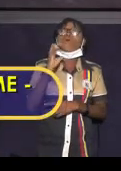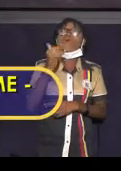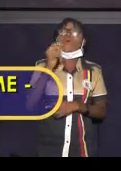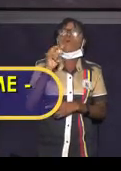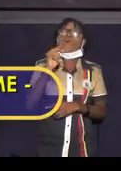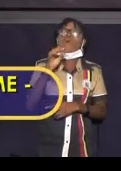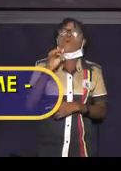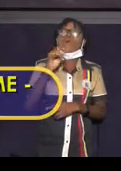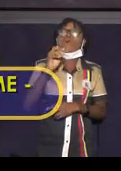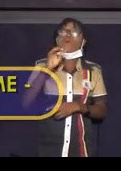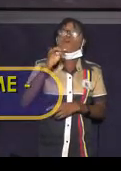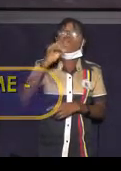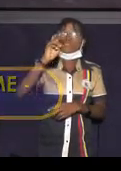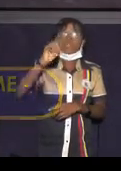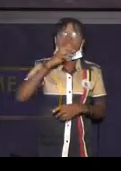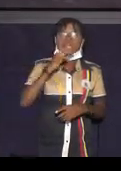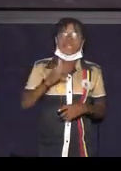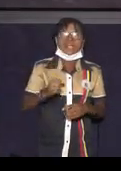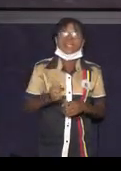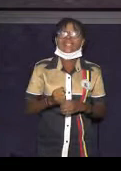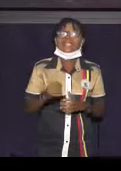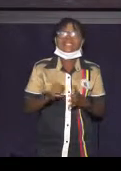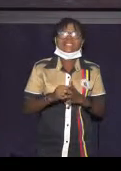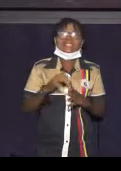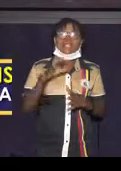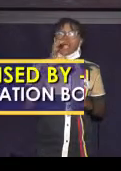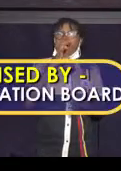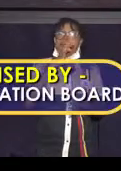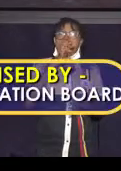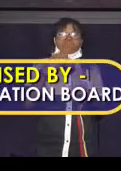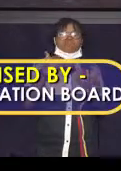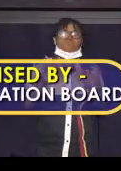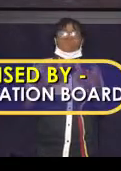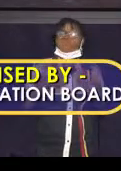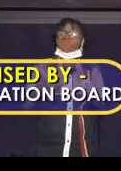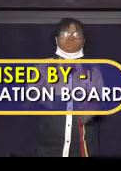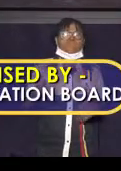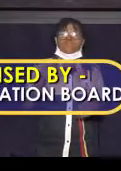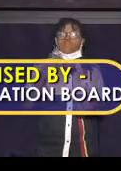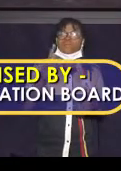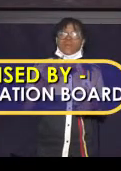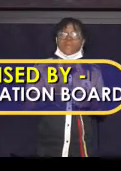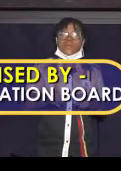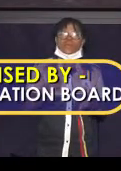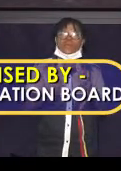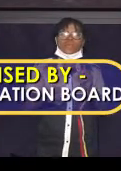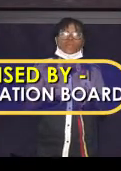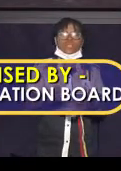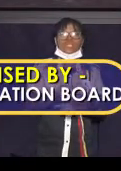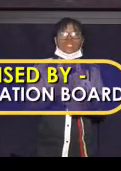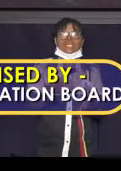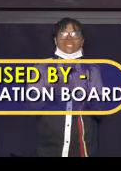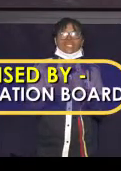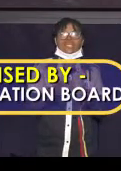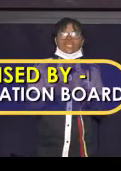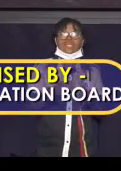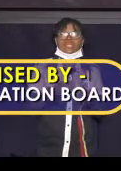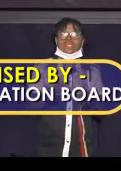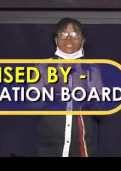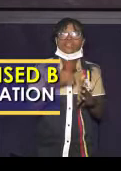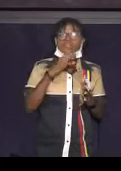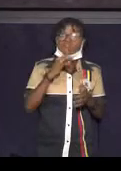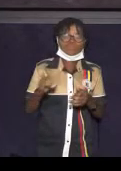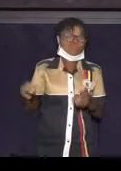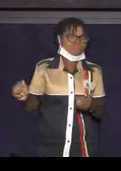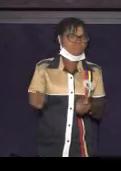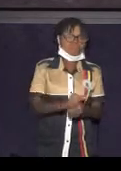lungs and vital organs. Those drugs are not good for human consumption, as I've said, but people taking it, it will